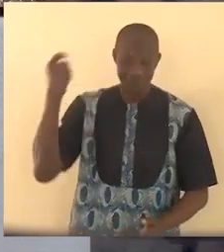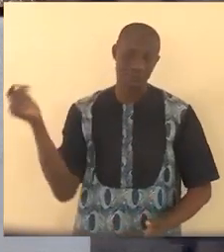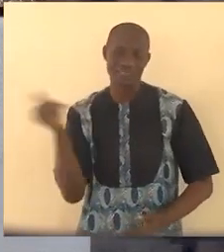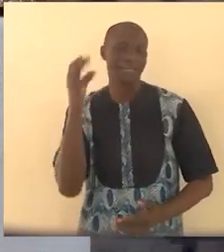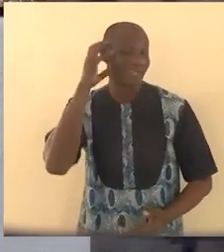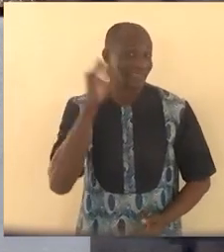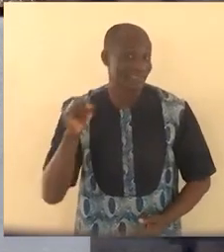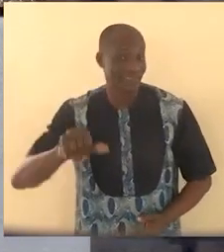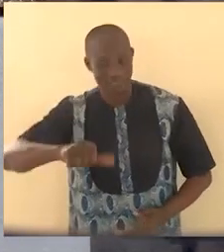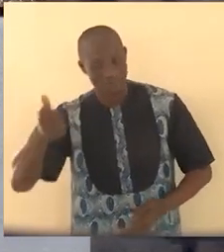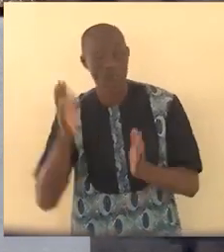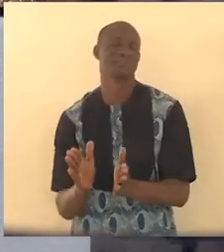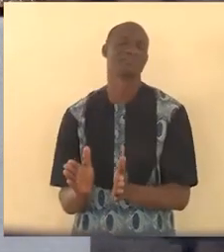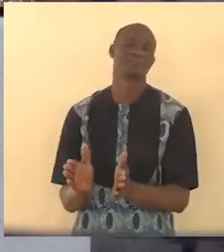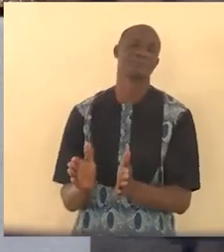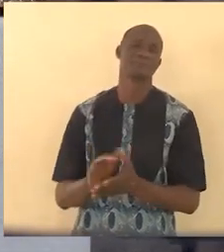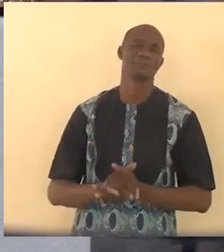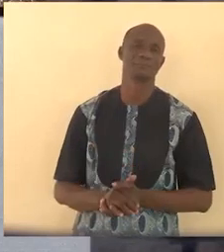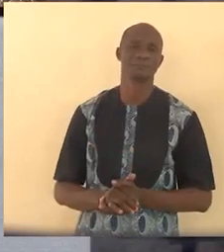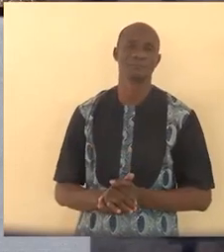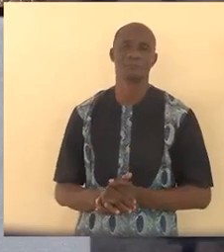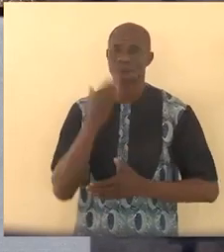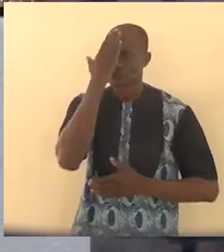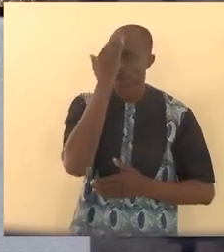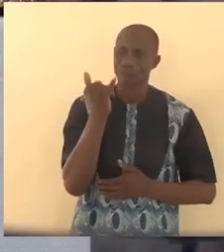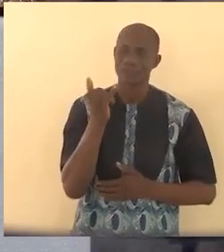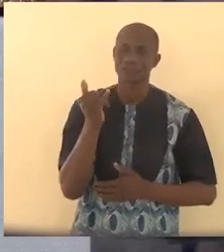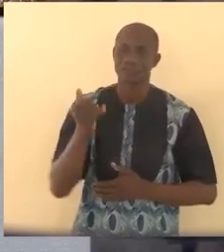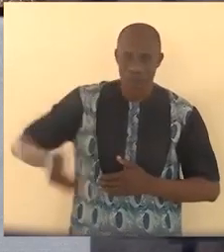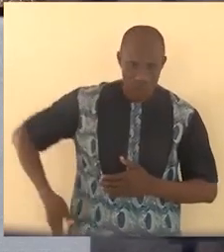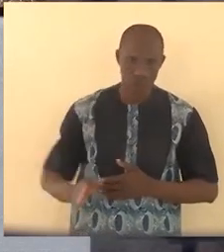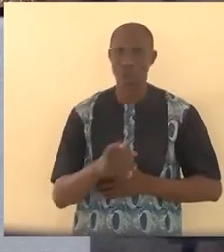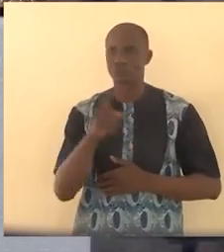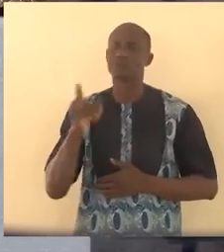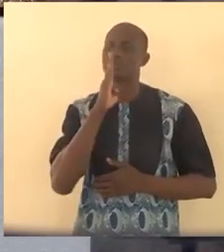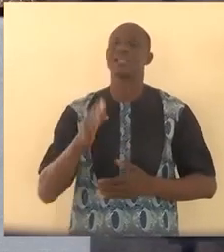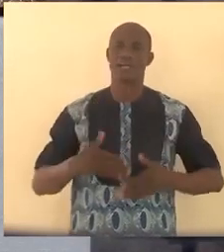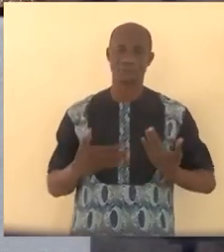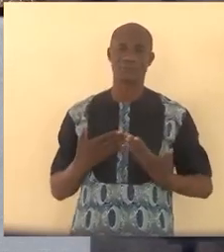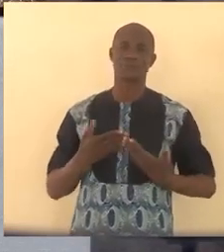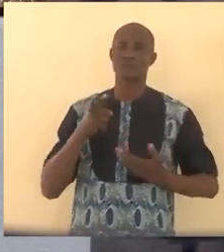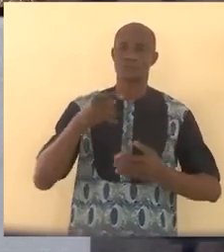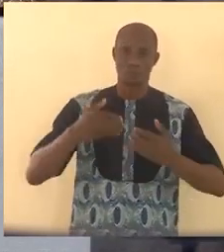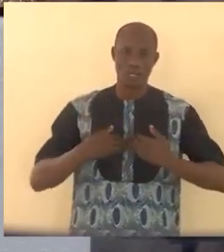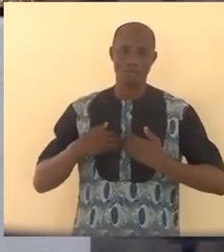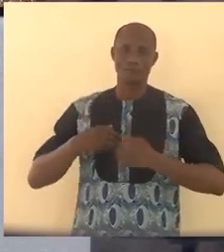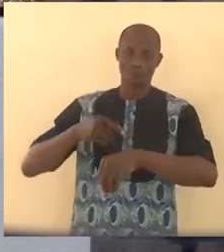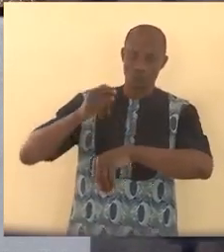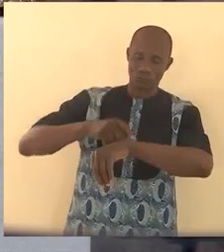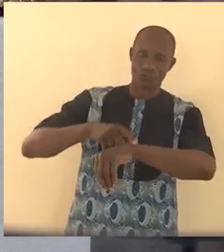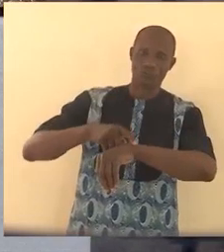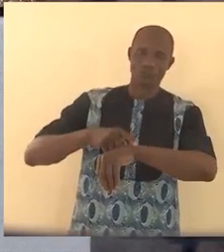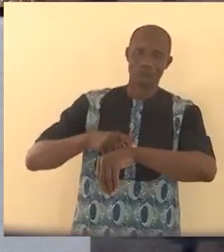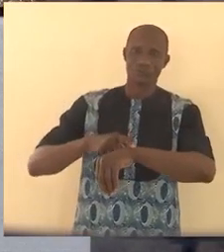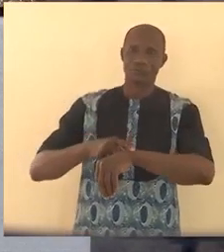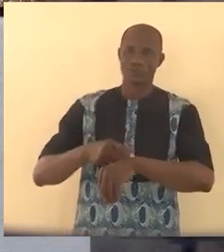they are hearing that there are others. Mm. I mean, why should God's time be happy to have a wristwatch when he can